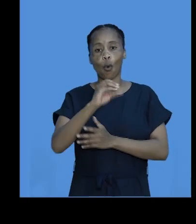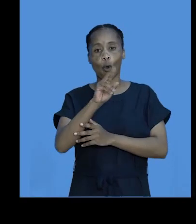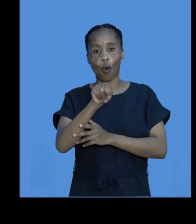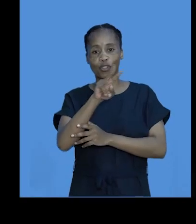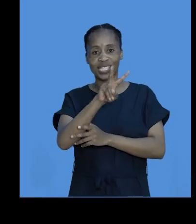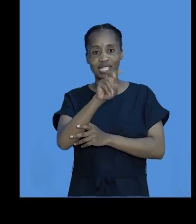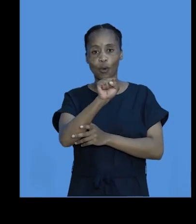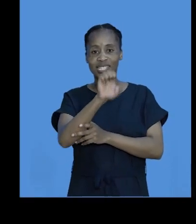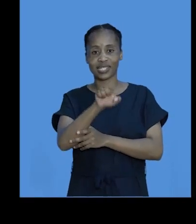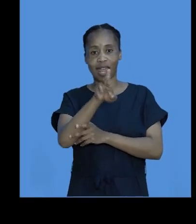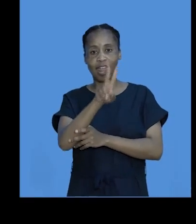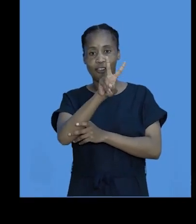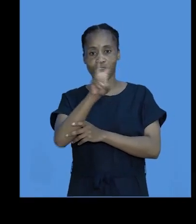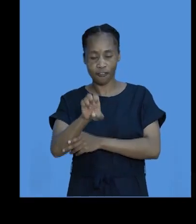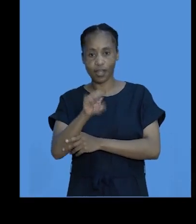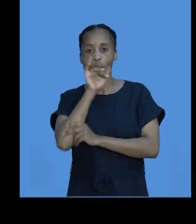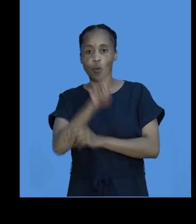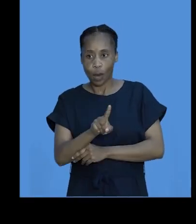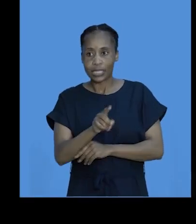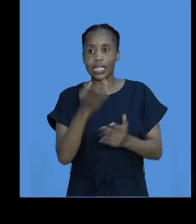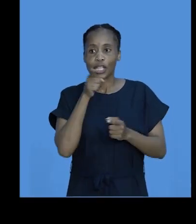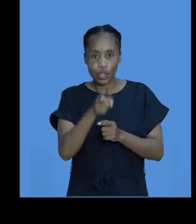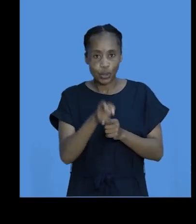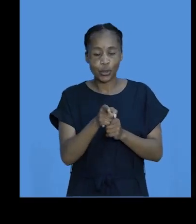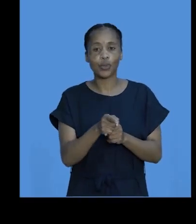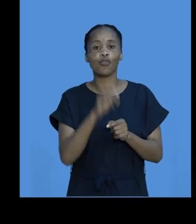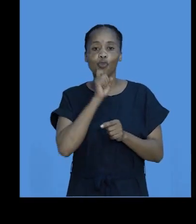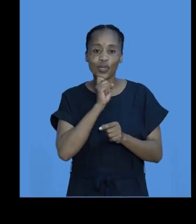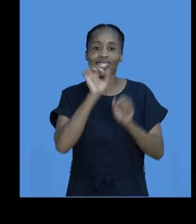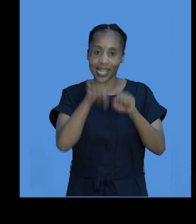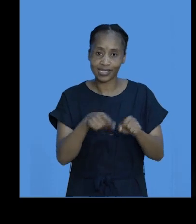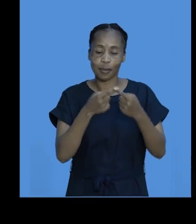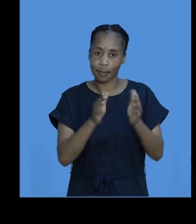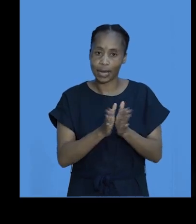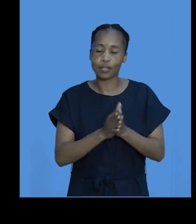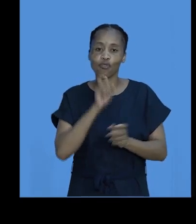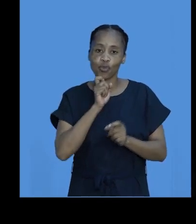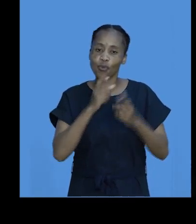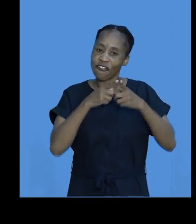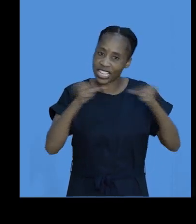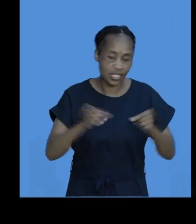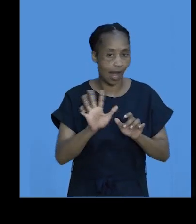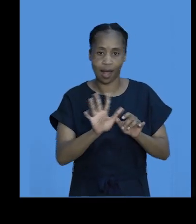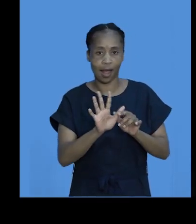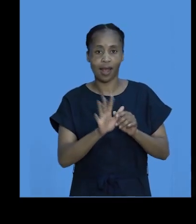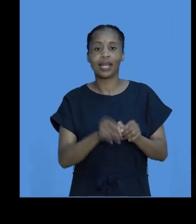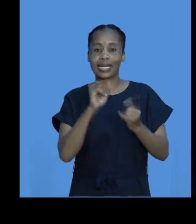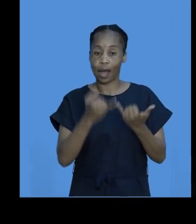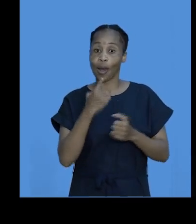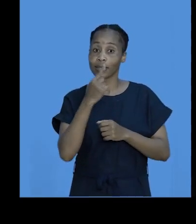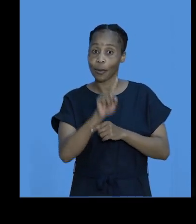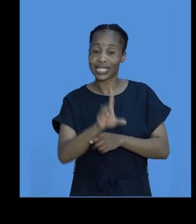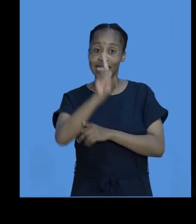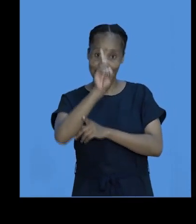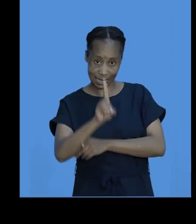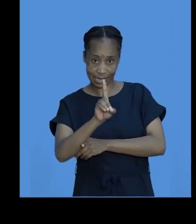are using wisely. So our answer there is D there. So please look out again for the differences. It can come